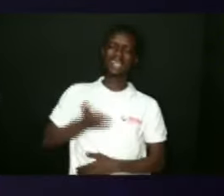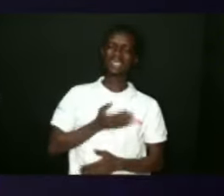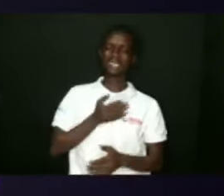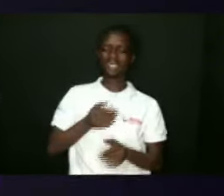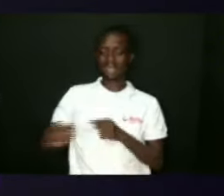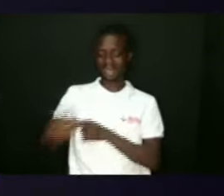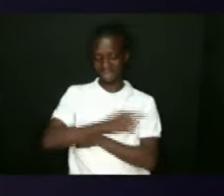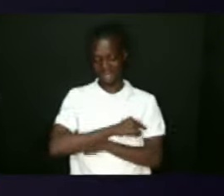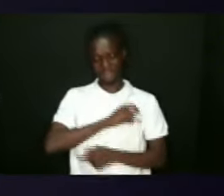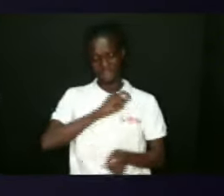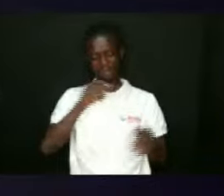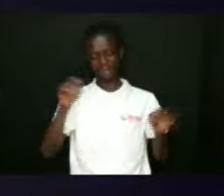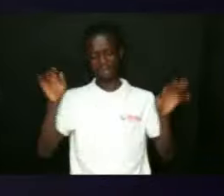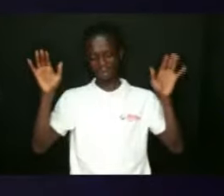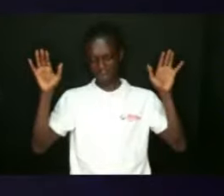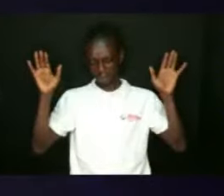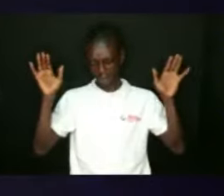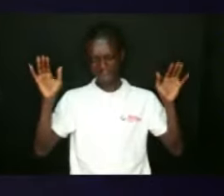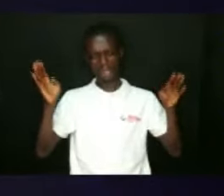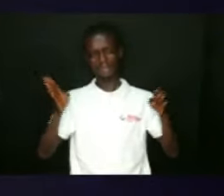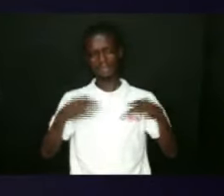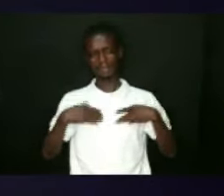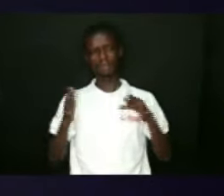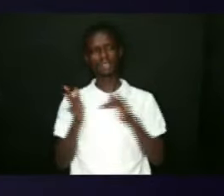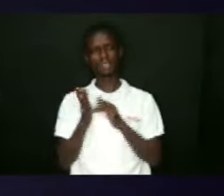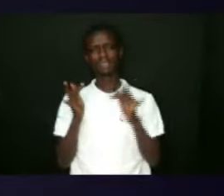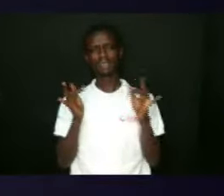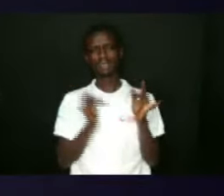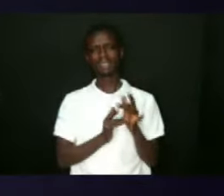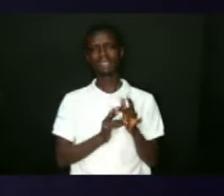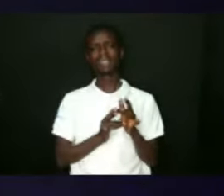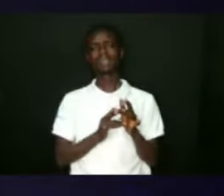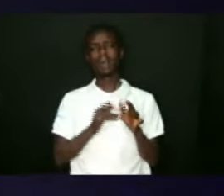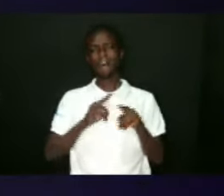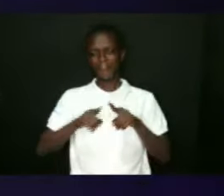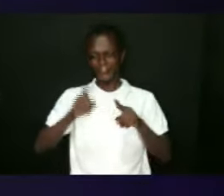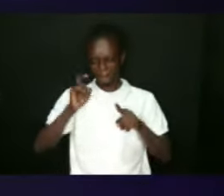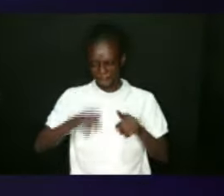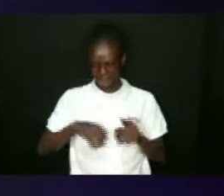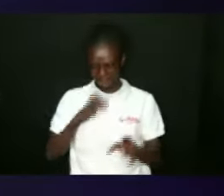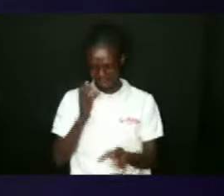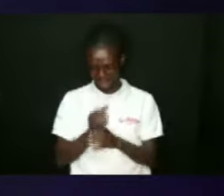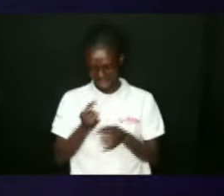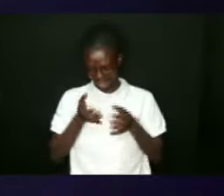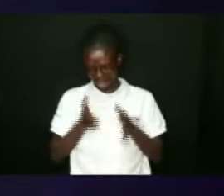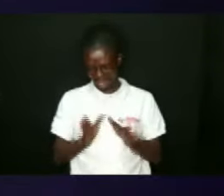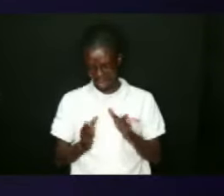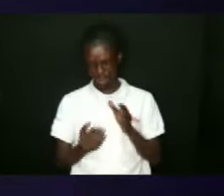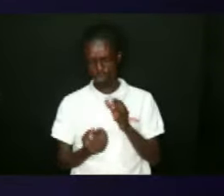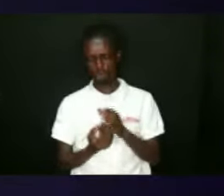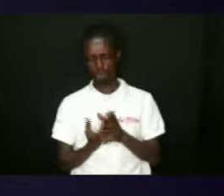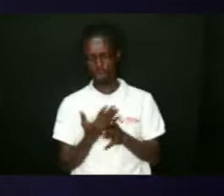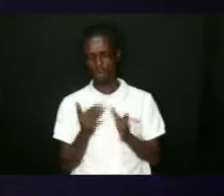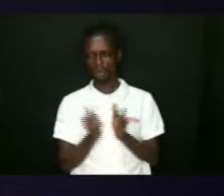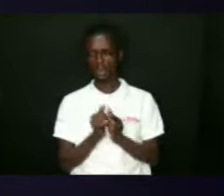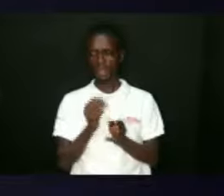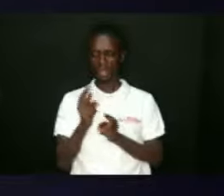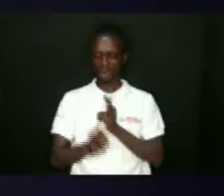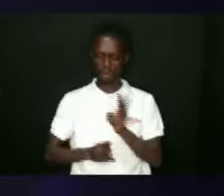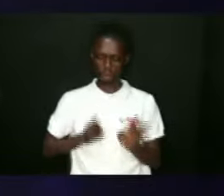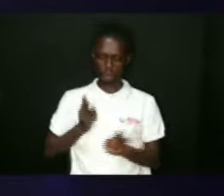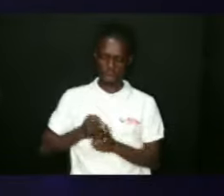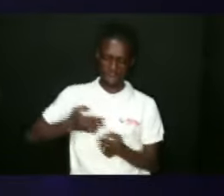Christ. But we have to allow it to grow and begin to bear fruit, that the world around us will see